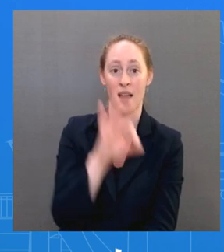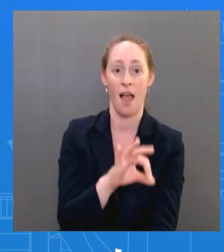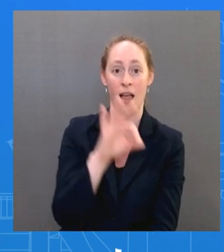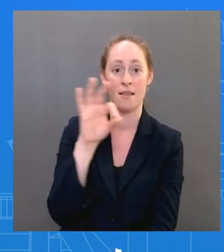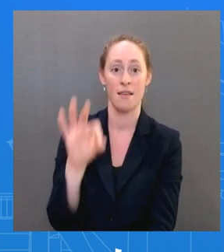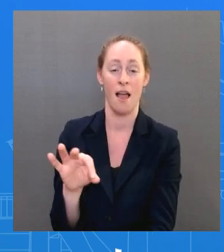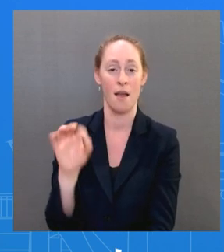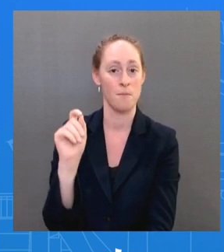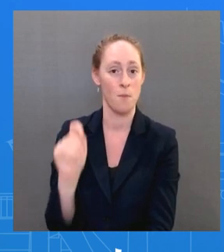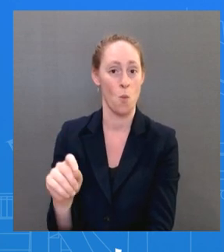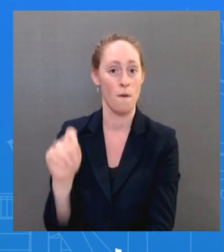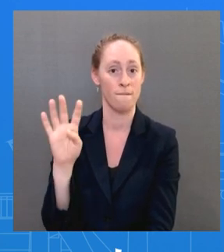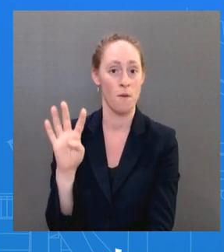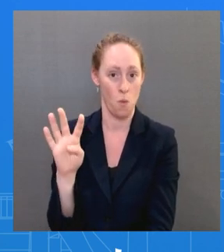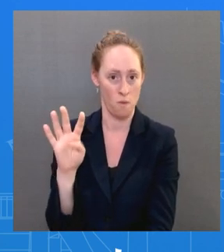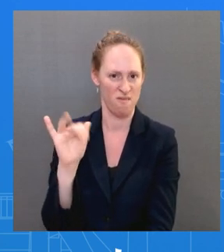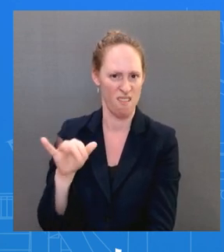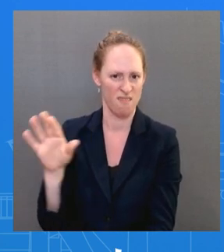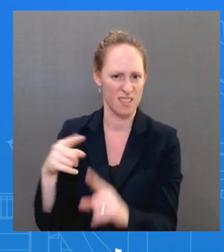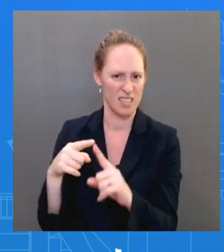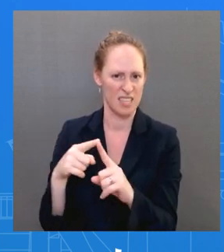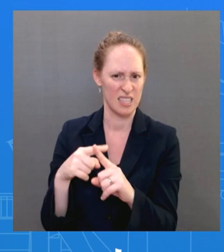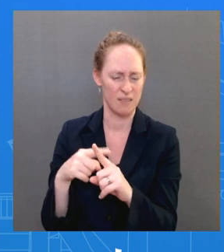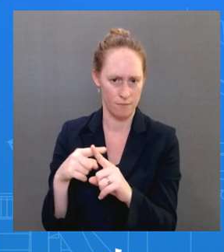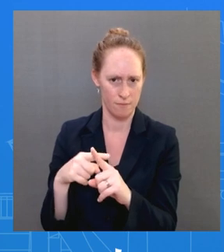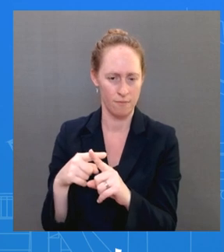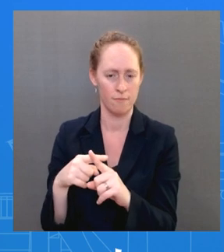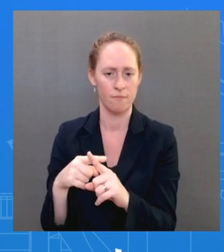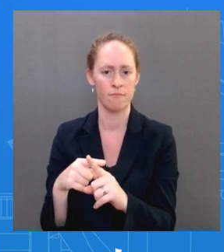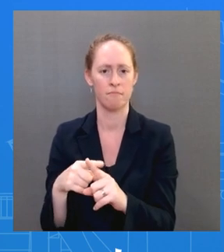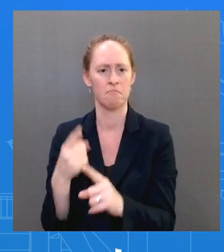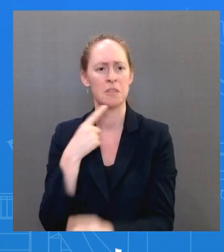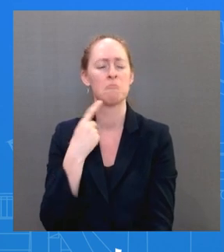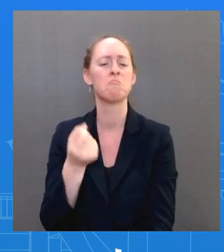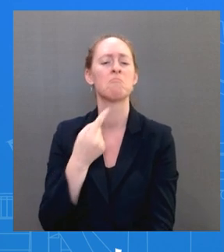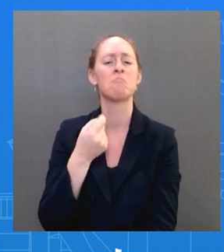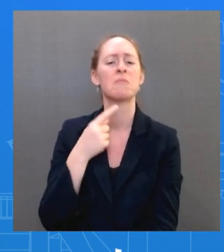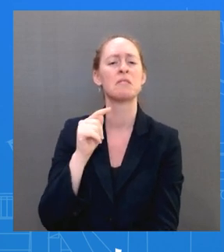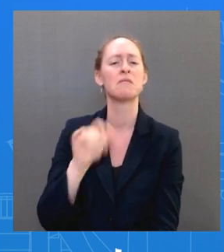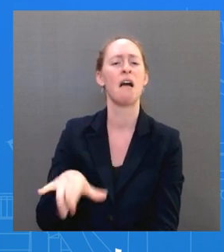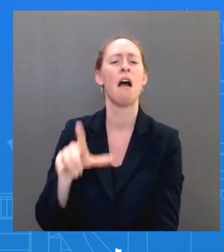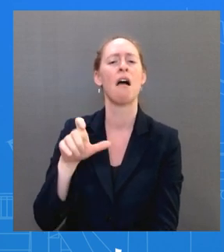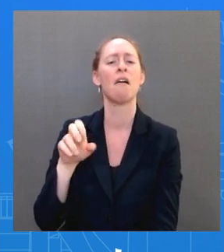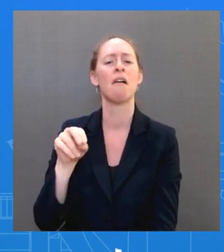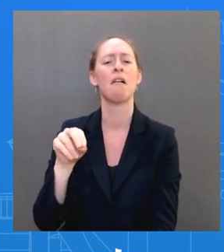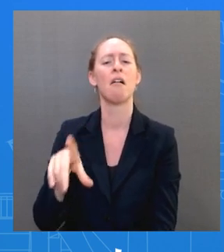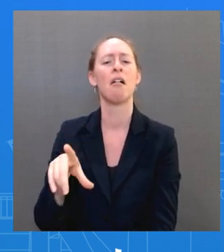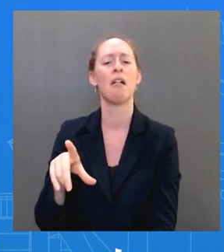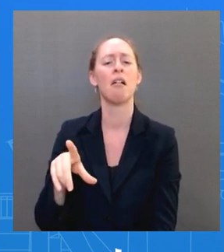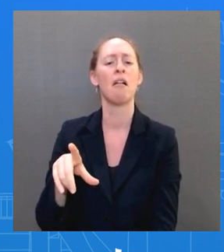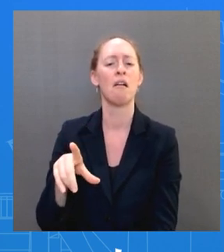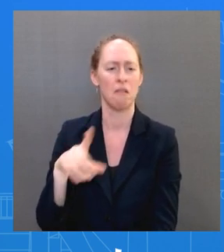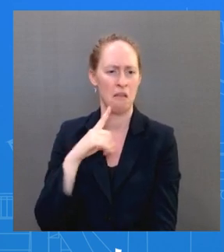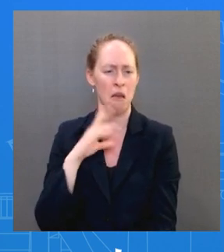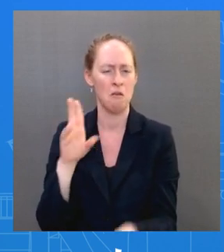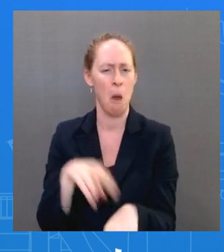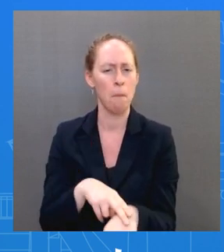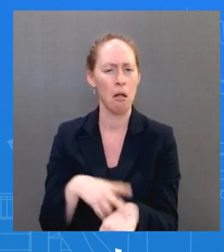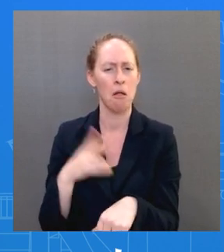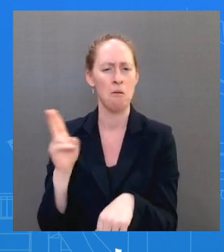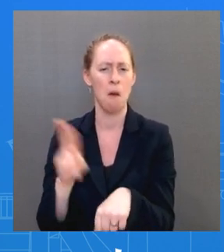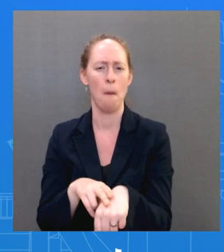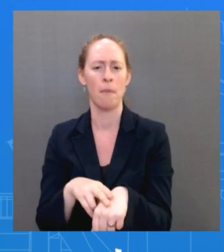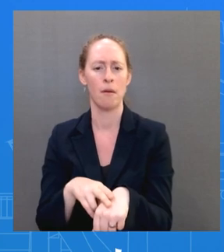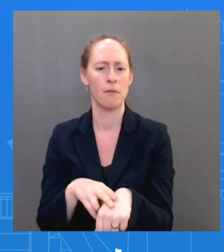his temperature has remained normal since then. I know you said the numbers have ranged a little bit, but can we just have the most updated number, the most updated